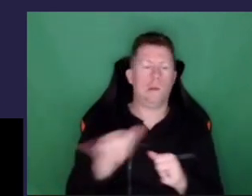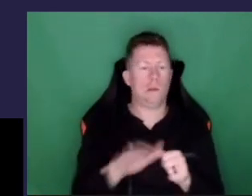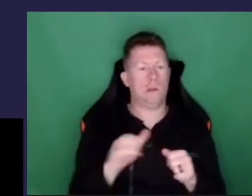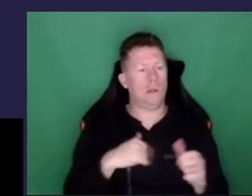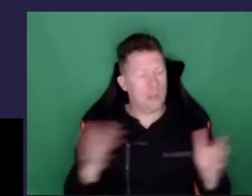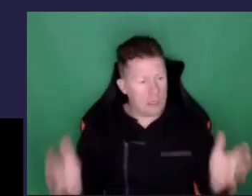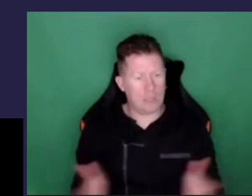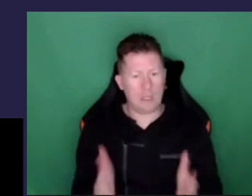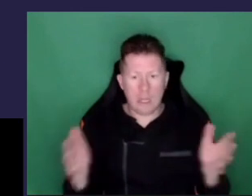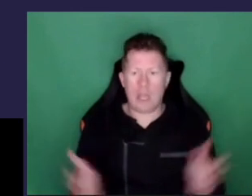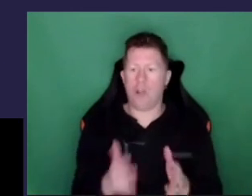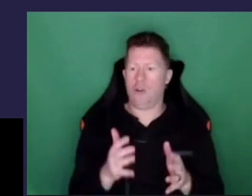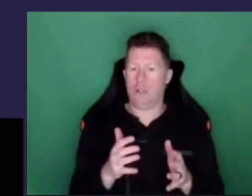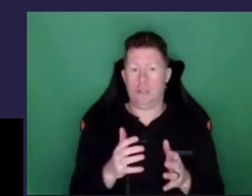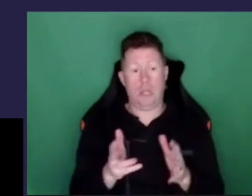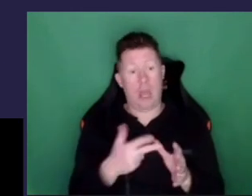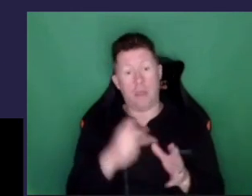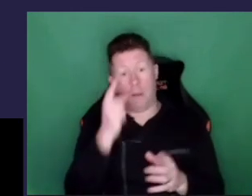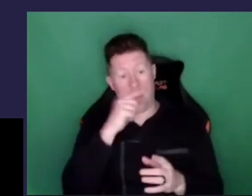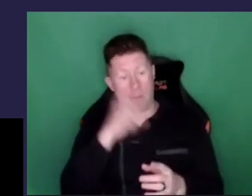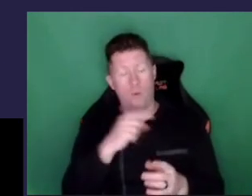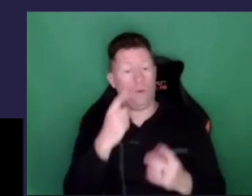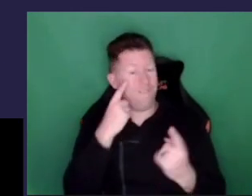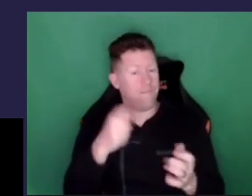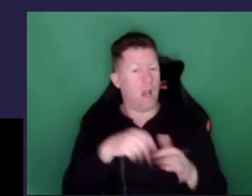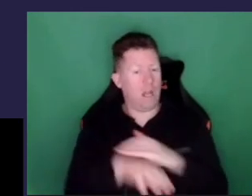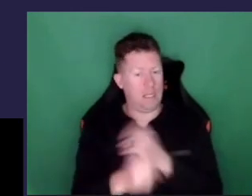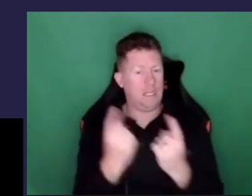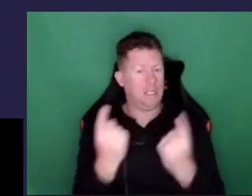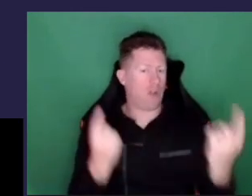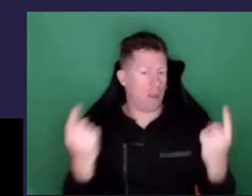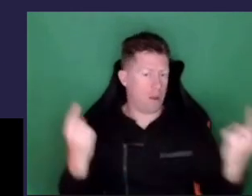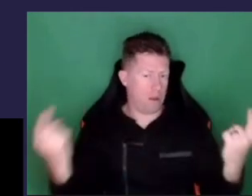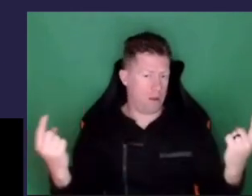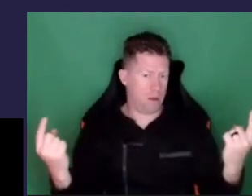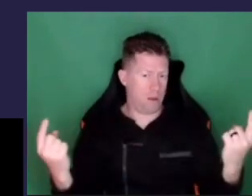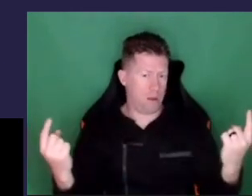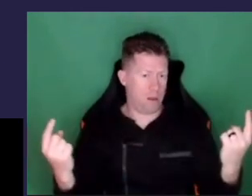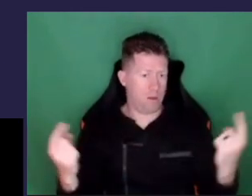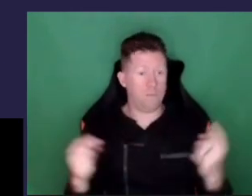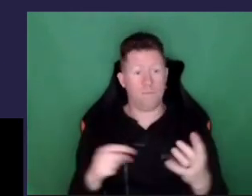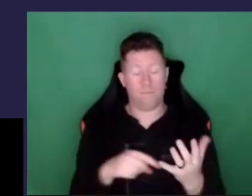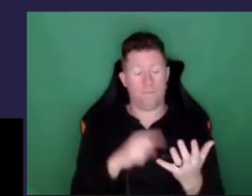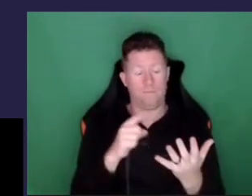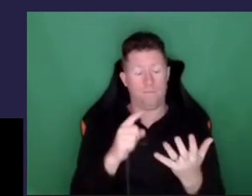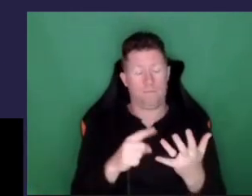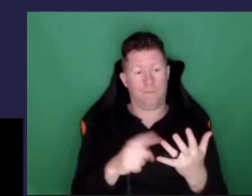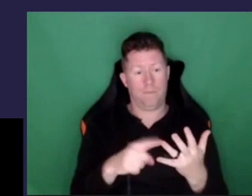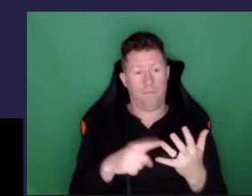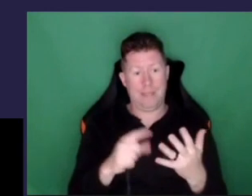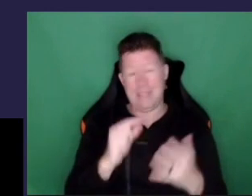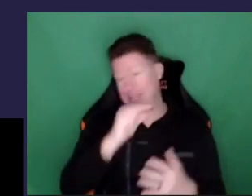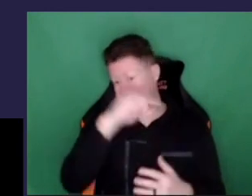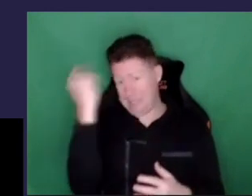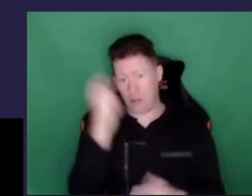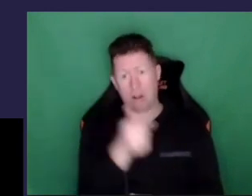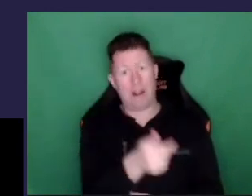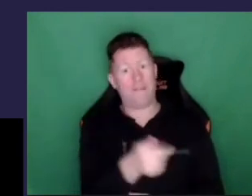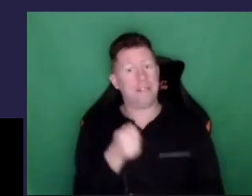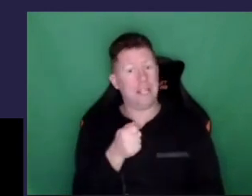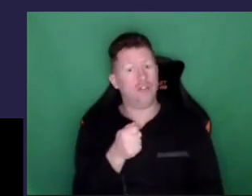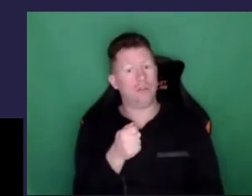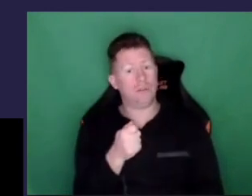look for capacity in one another. The idea of intentional invitation, which is, again, in